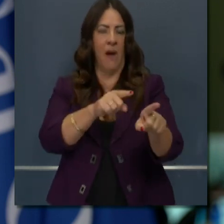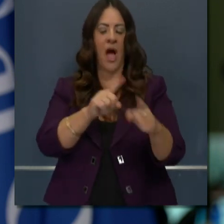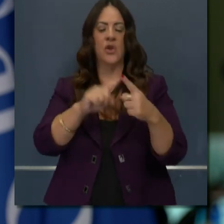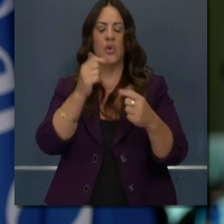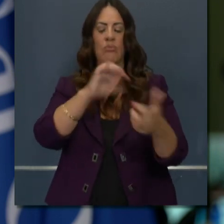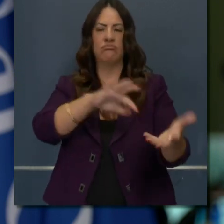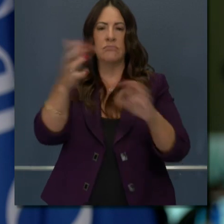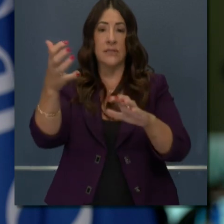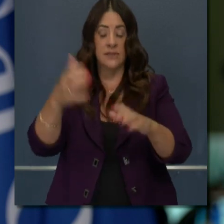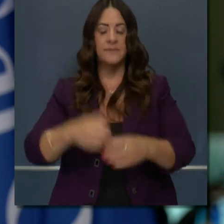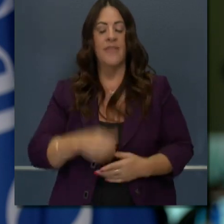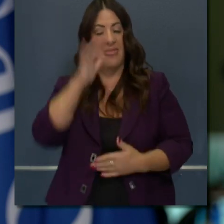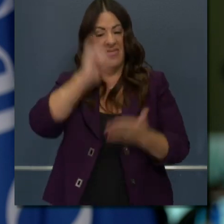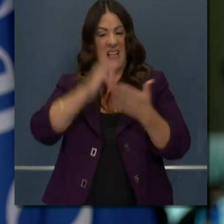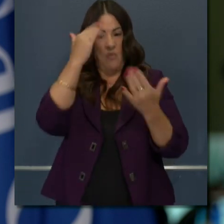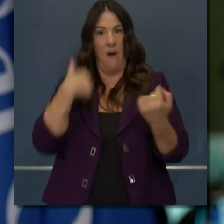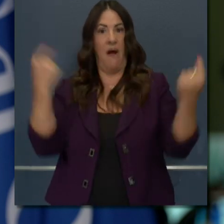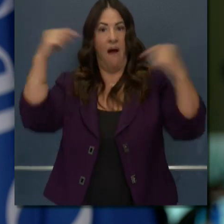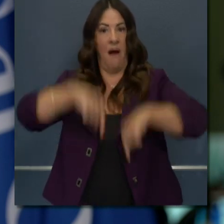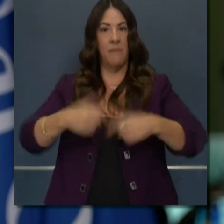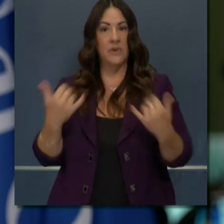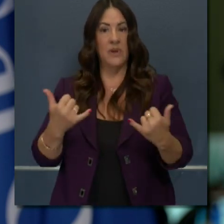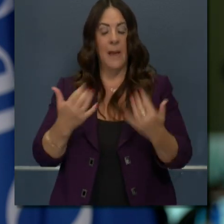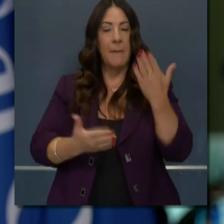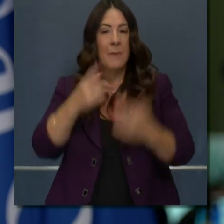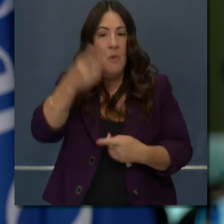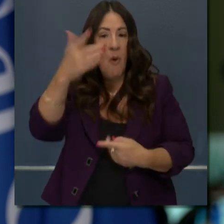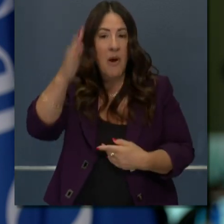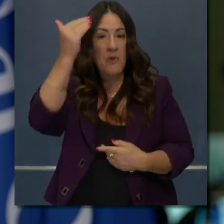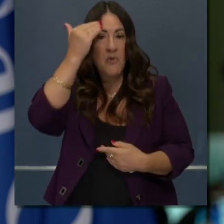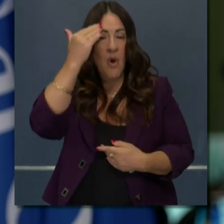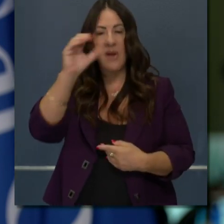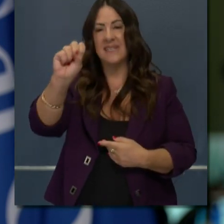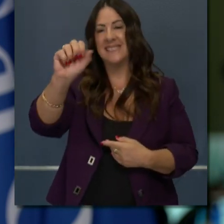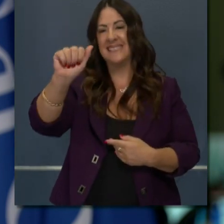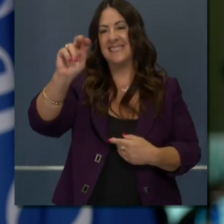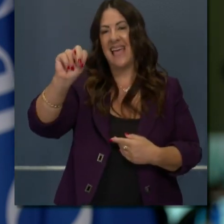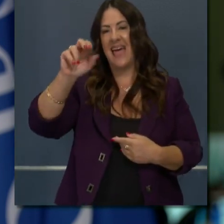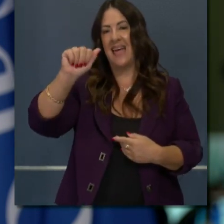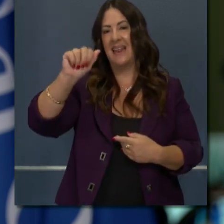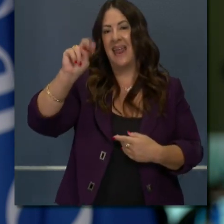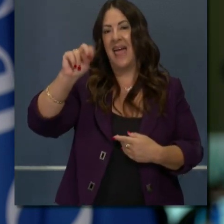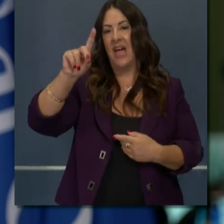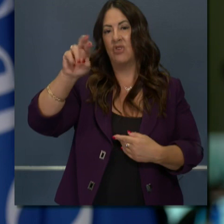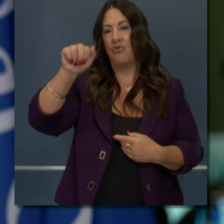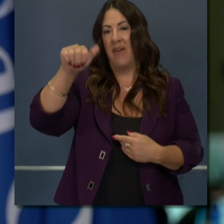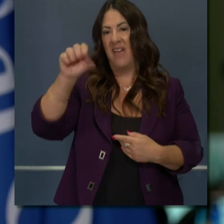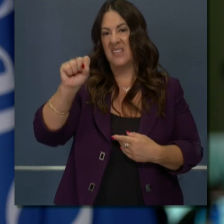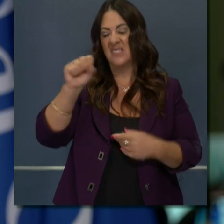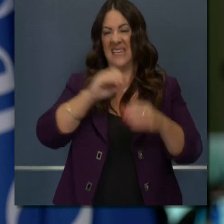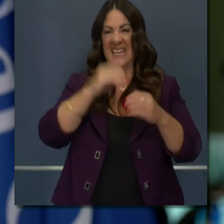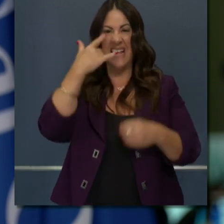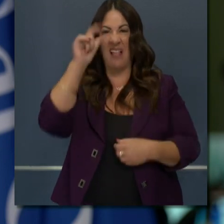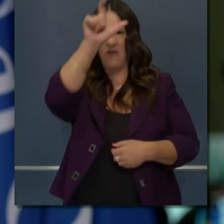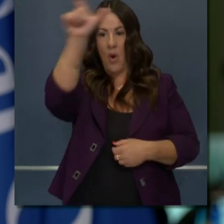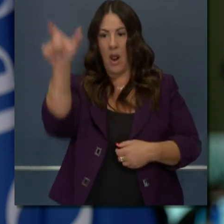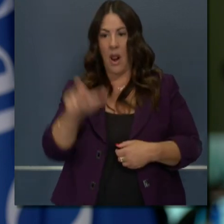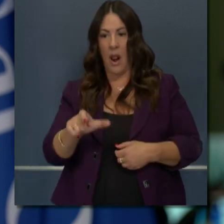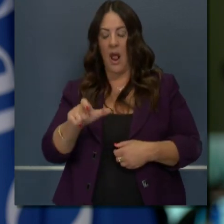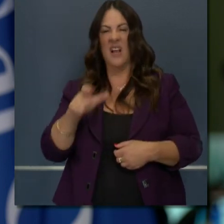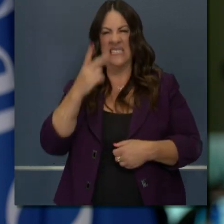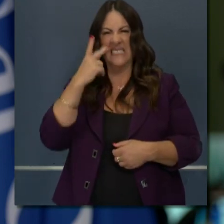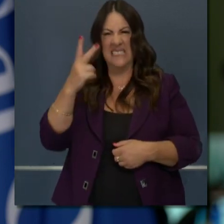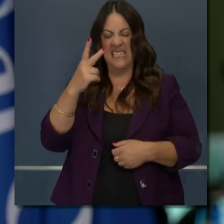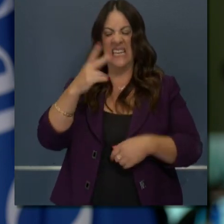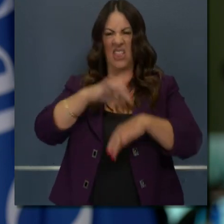that's why I'm here today. As you may already know, the San Andreas Fault runs throughout our entire state, which